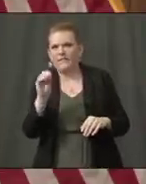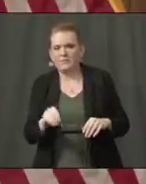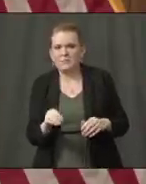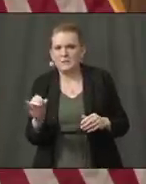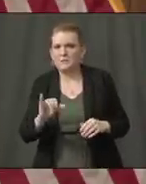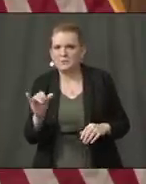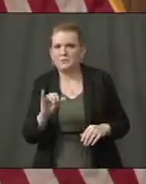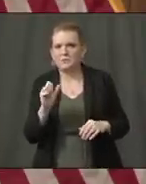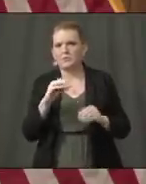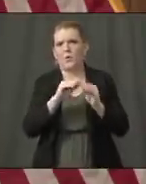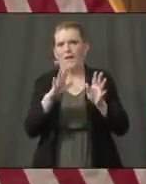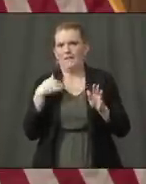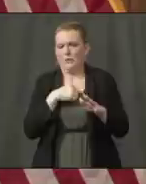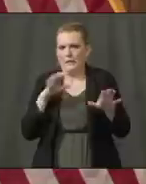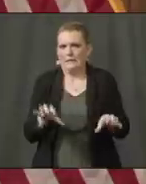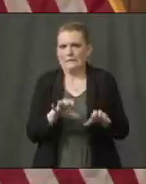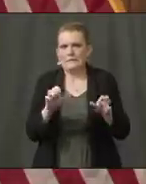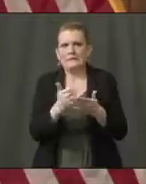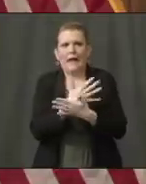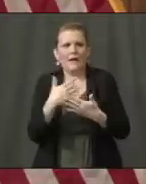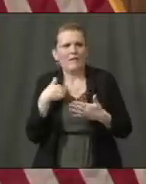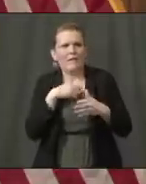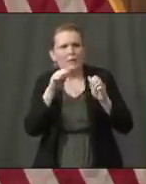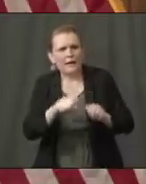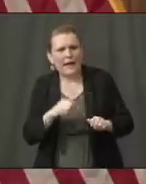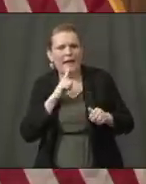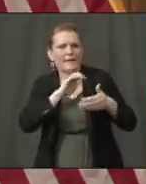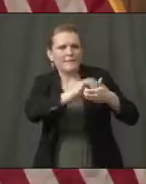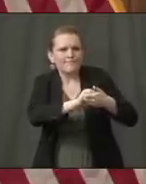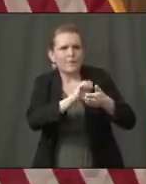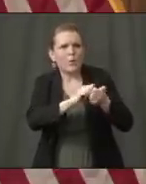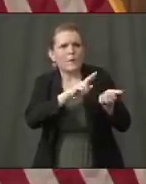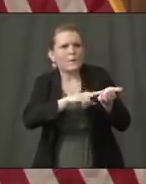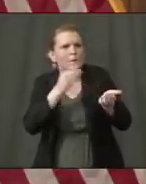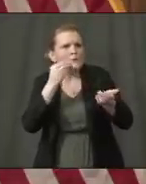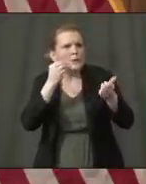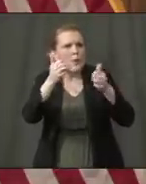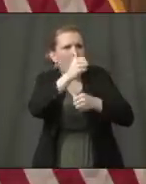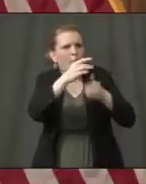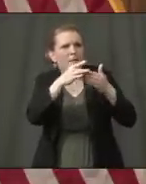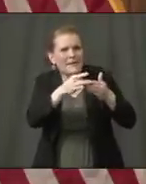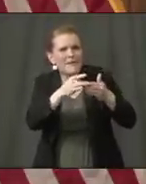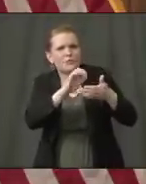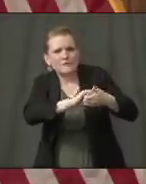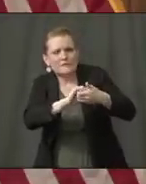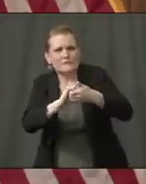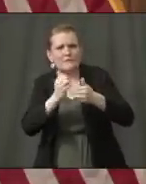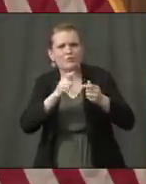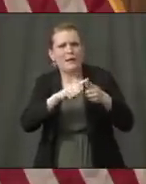with our nursing home partners to try to contain those infections as much as possible.